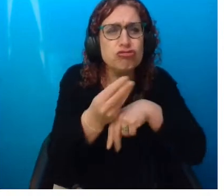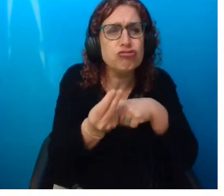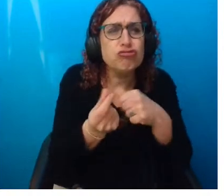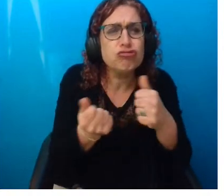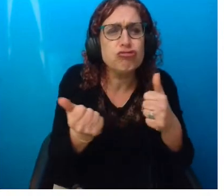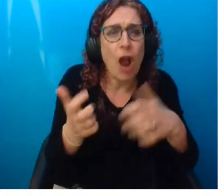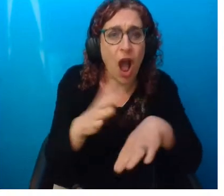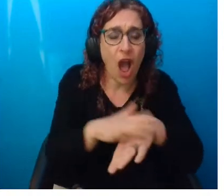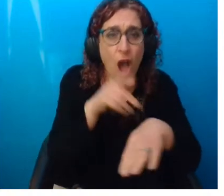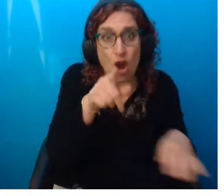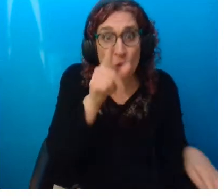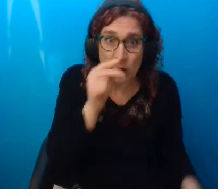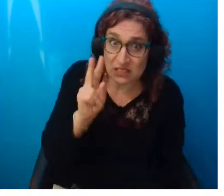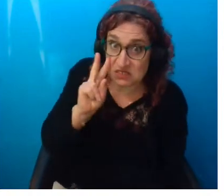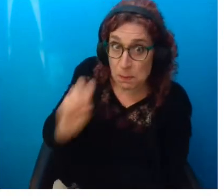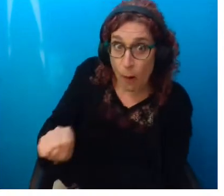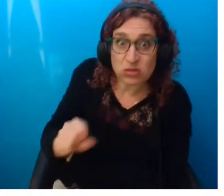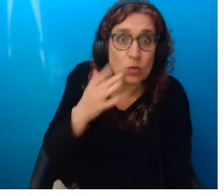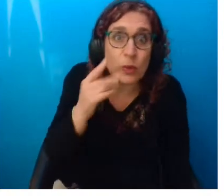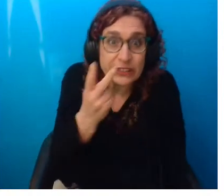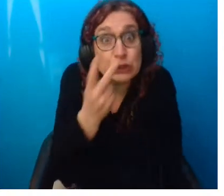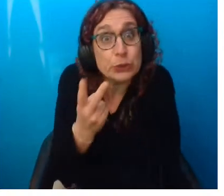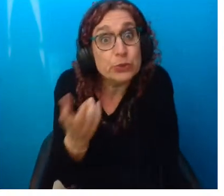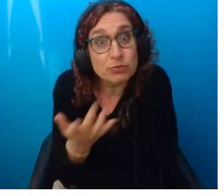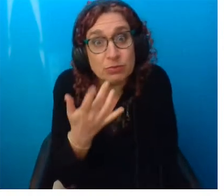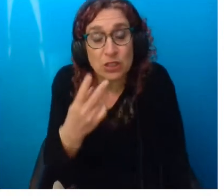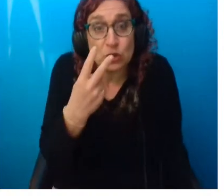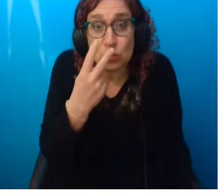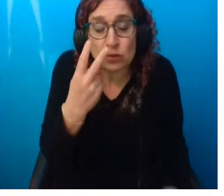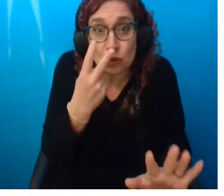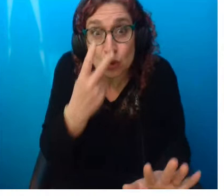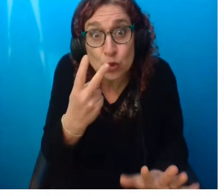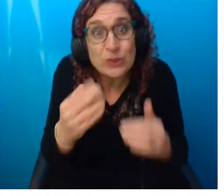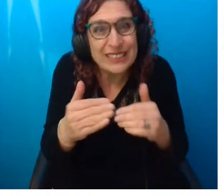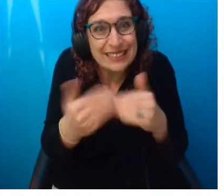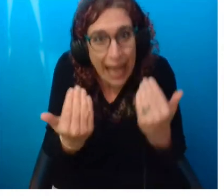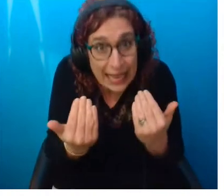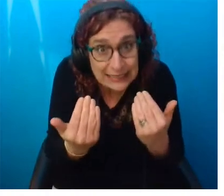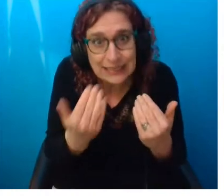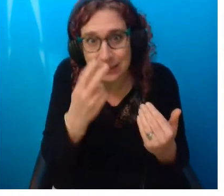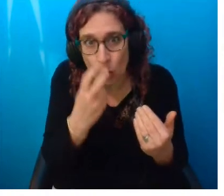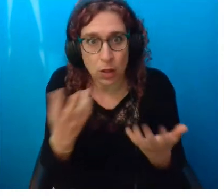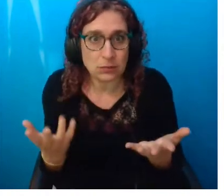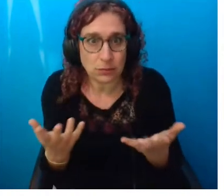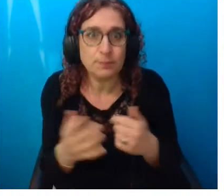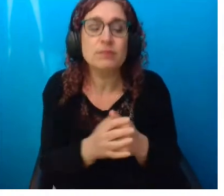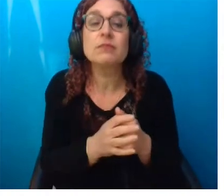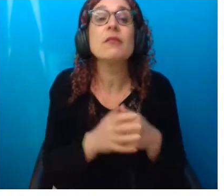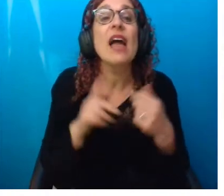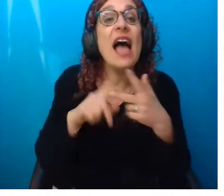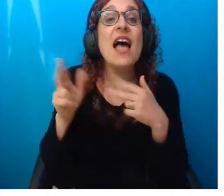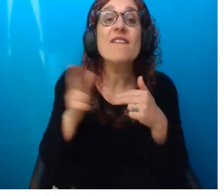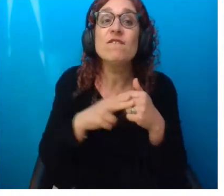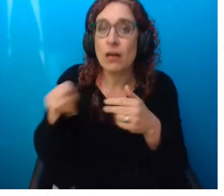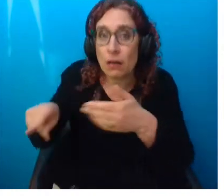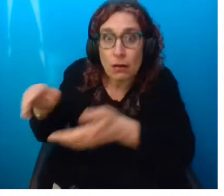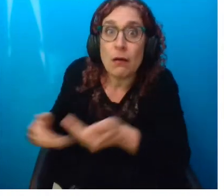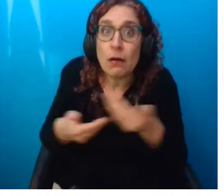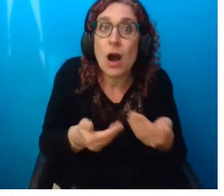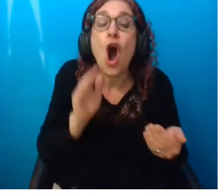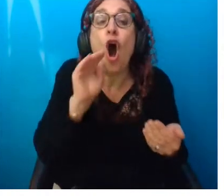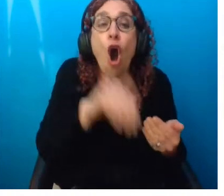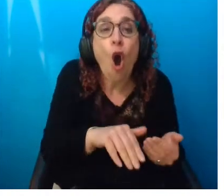life. It then appears that if you go home and start using baby washes and